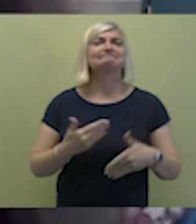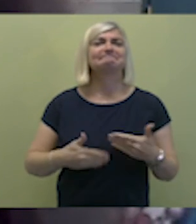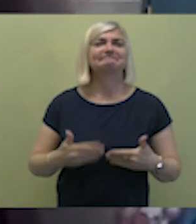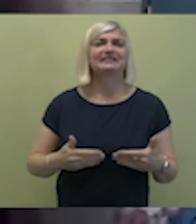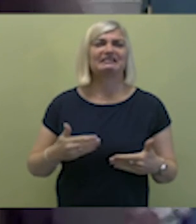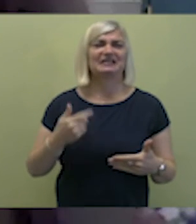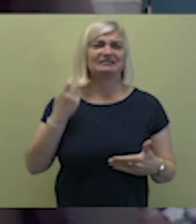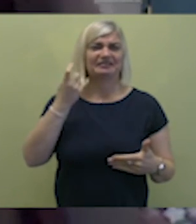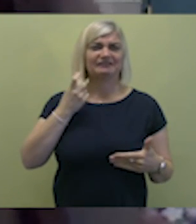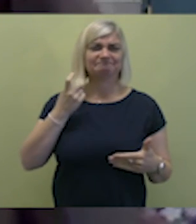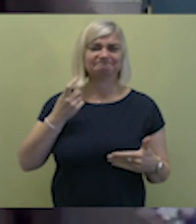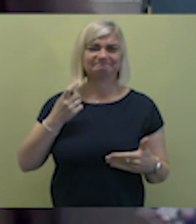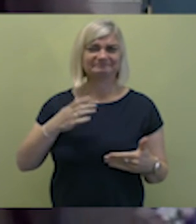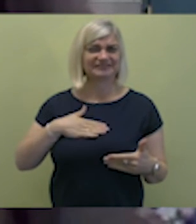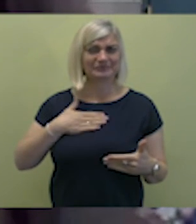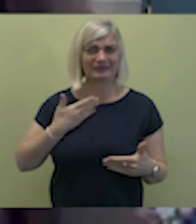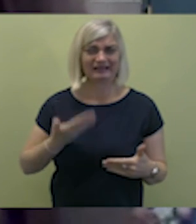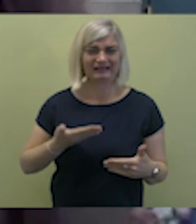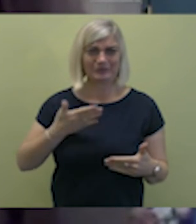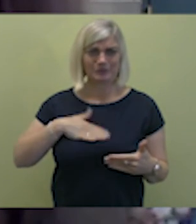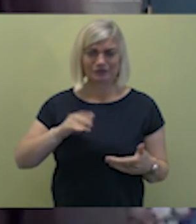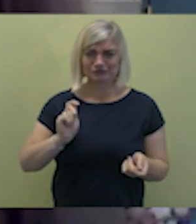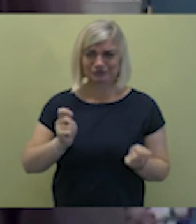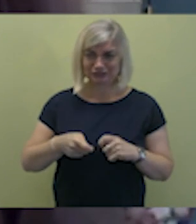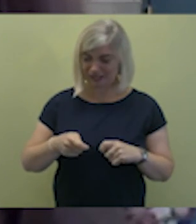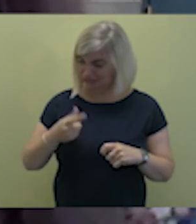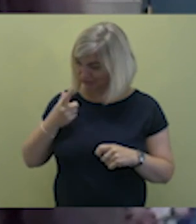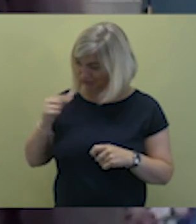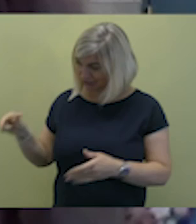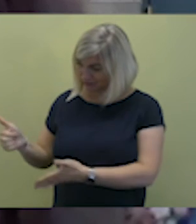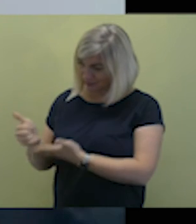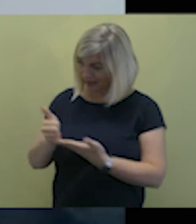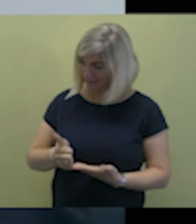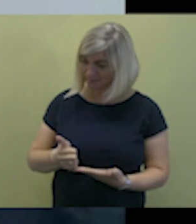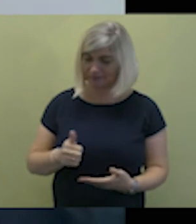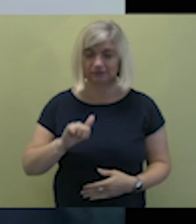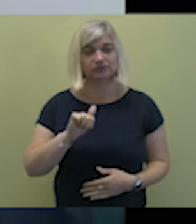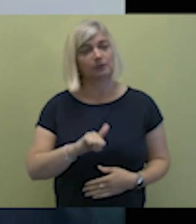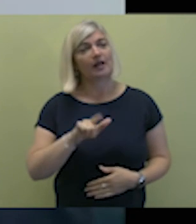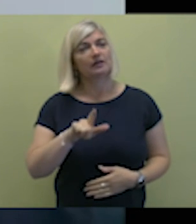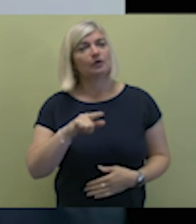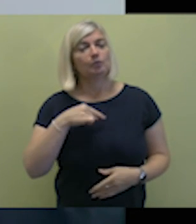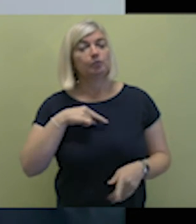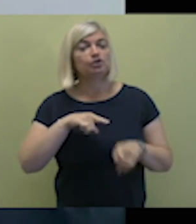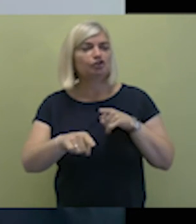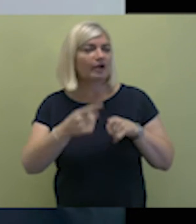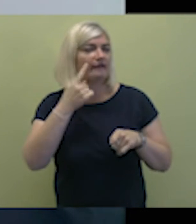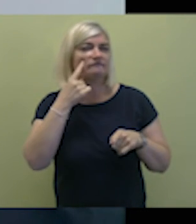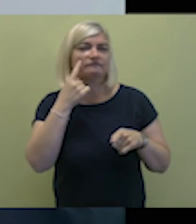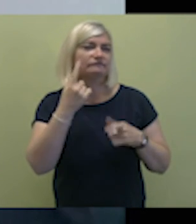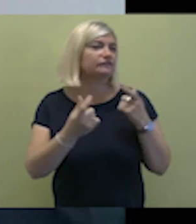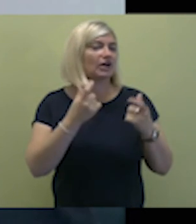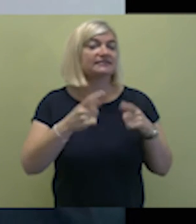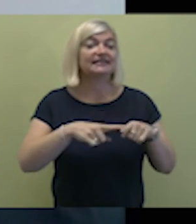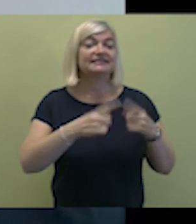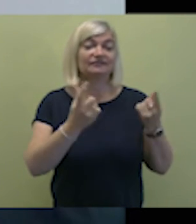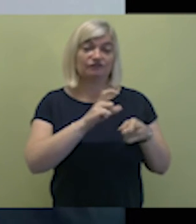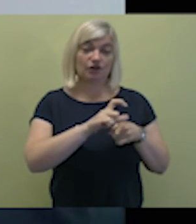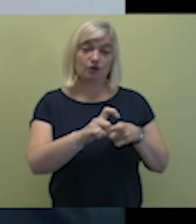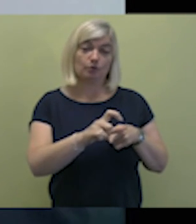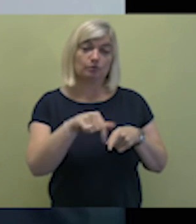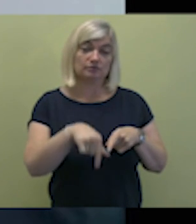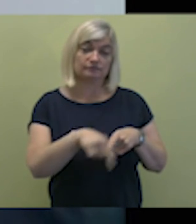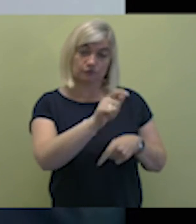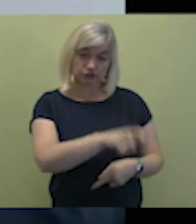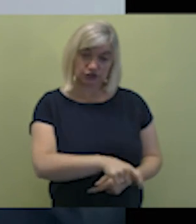course isn't for them, what can they then do? Yeah, I mean, we'll always try and find a course for them at the college, but it's